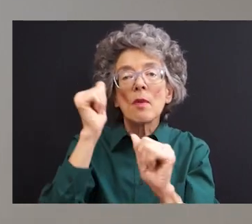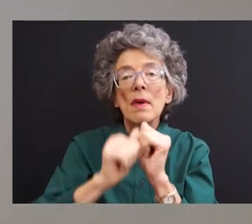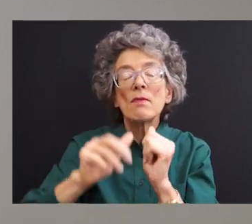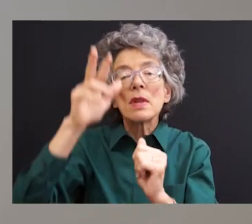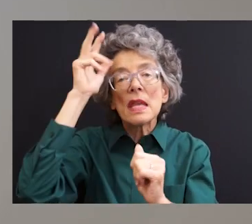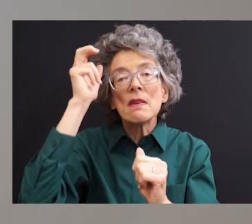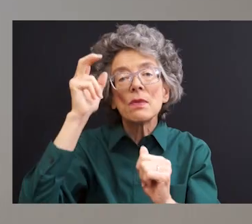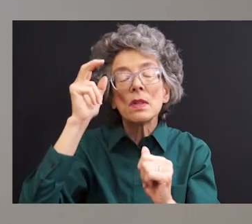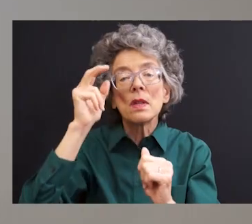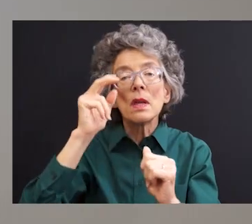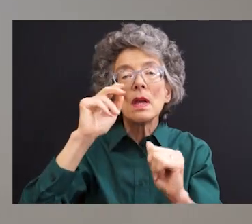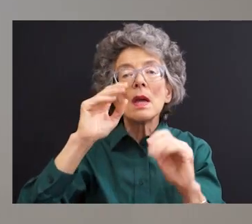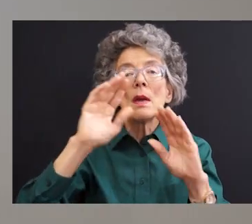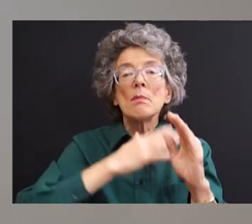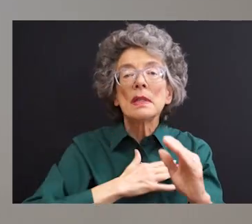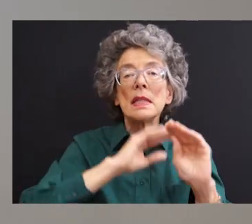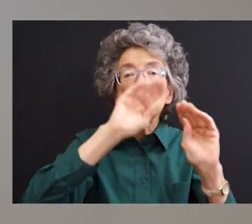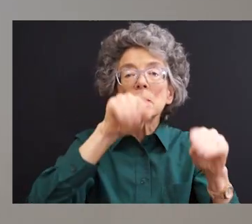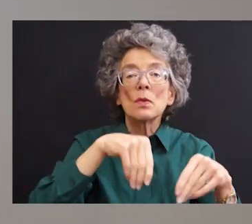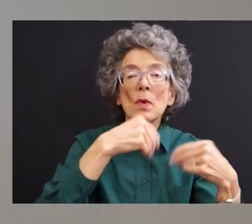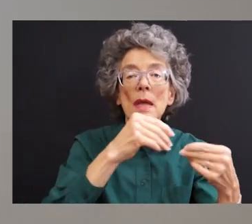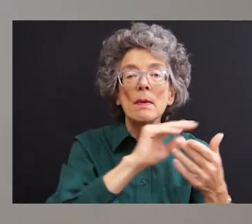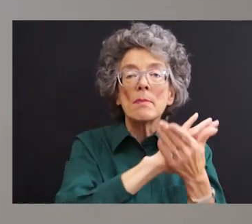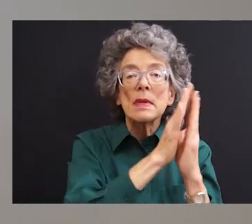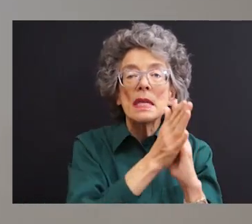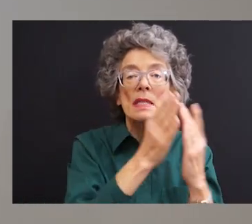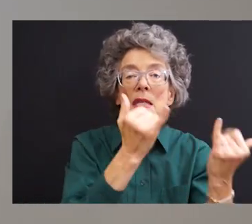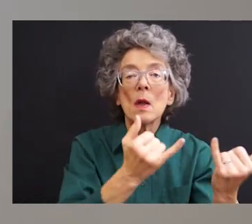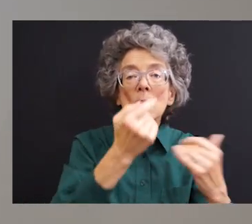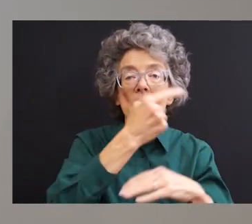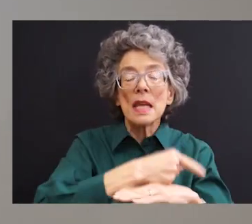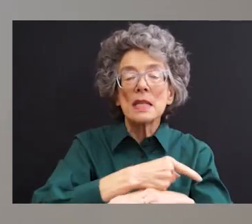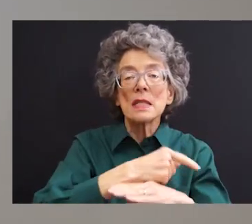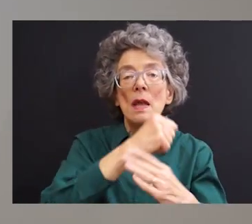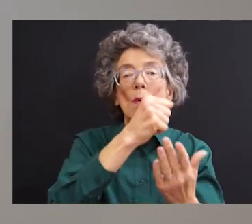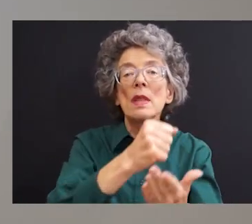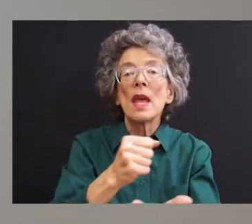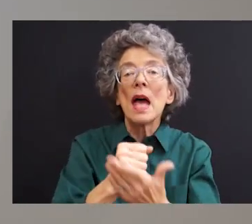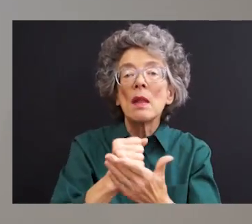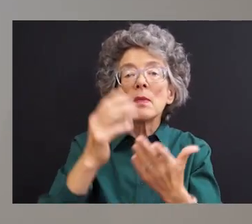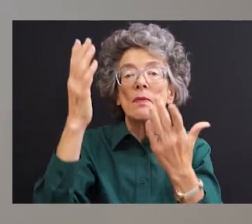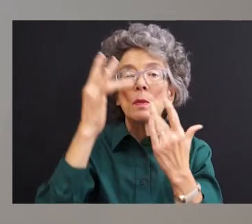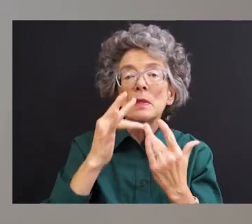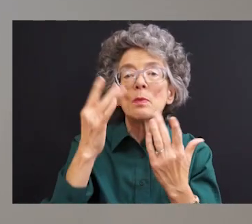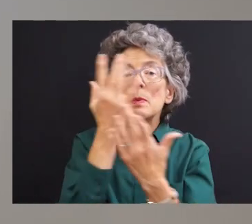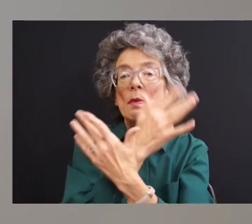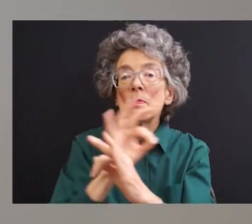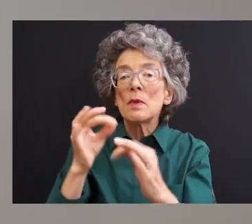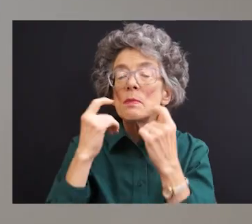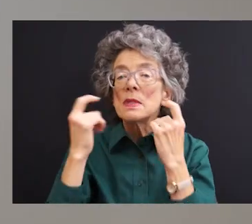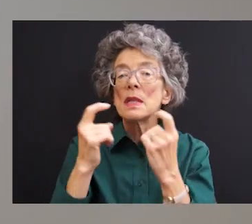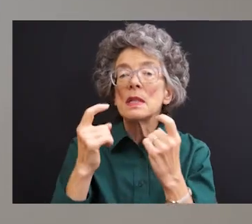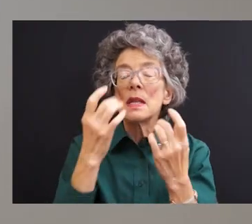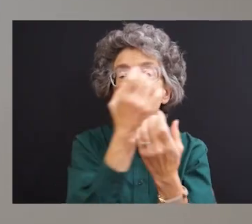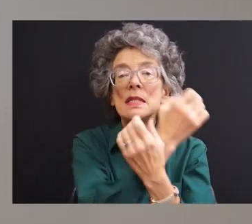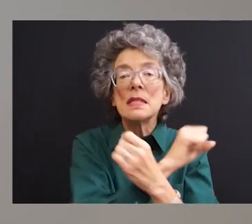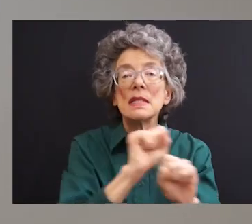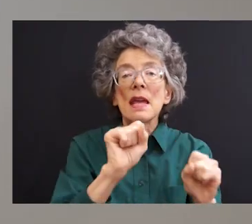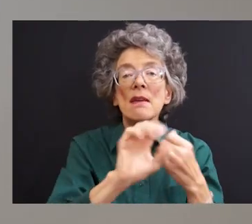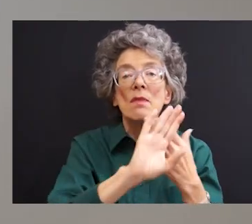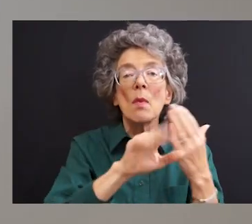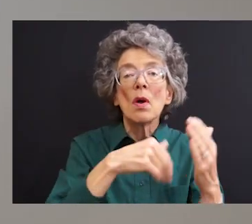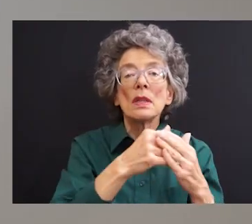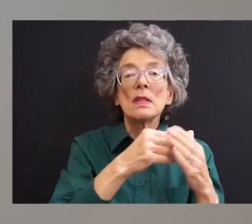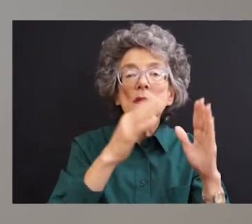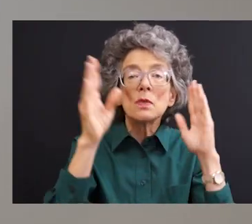every evil. Graciously grant peace in our days, that by the help of your mercy we may be always free from sin